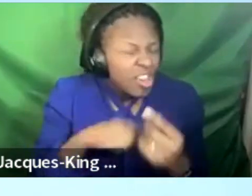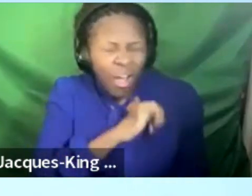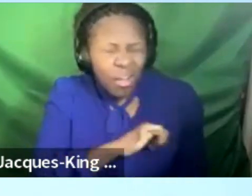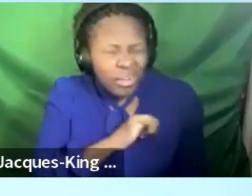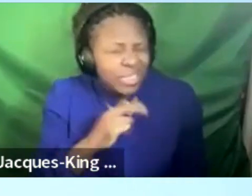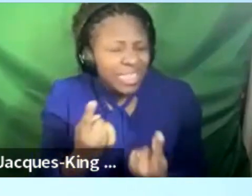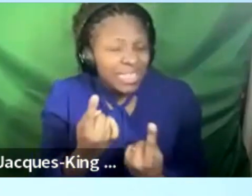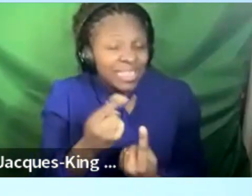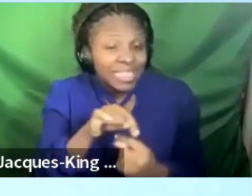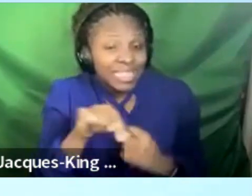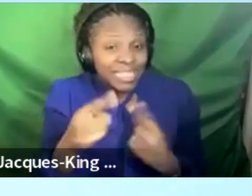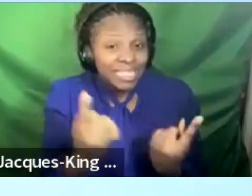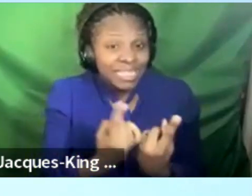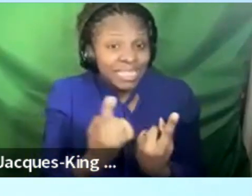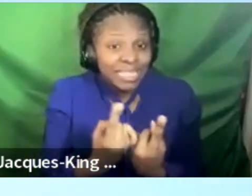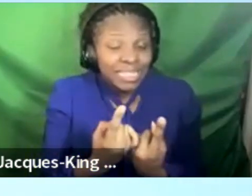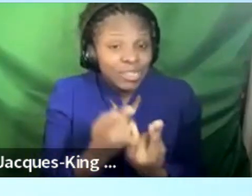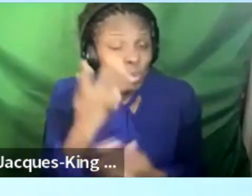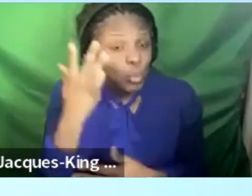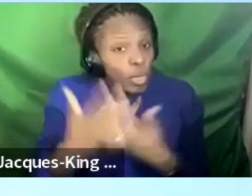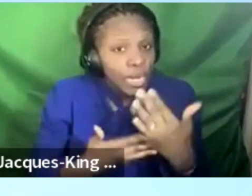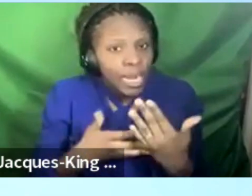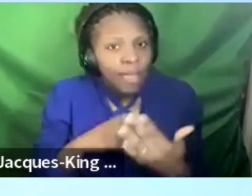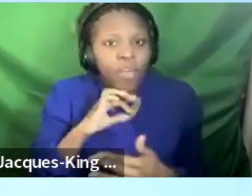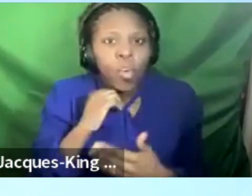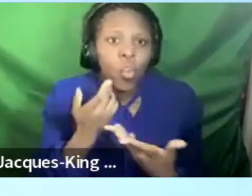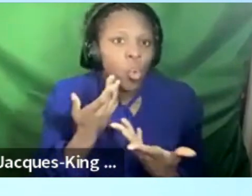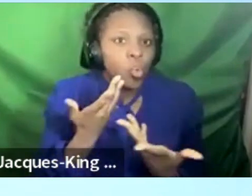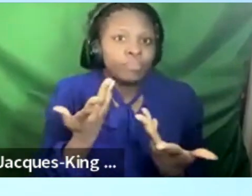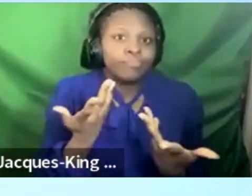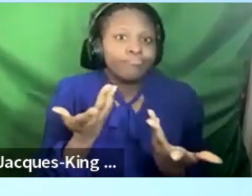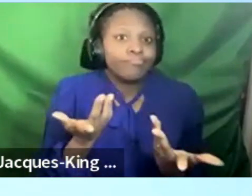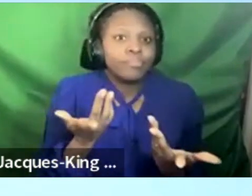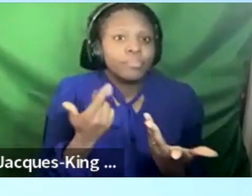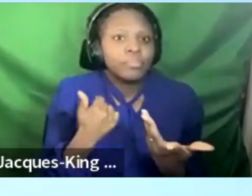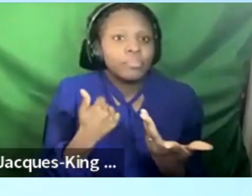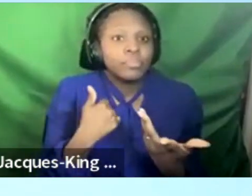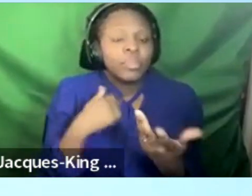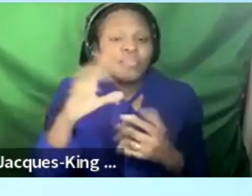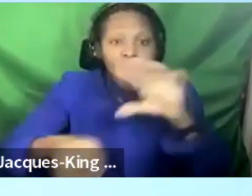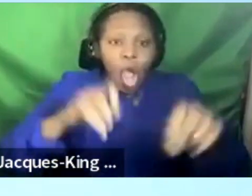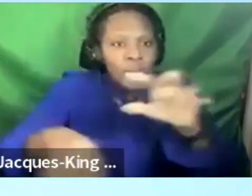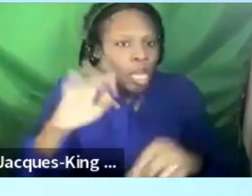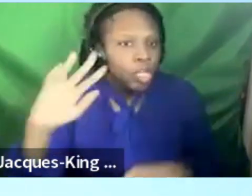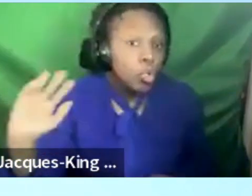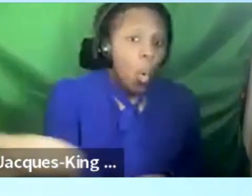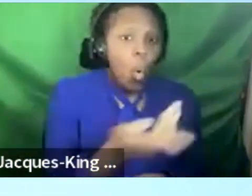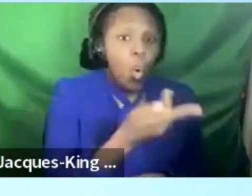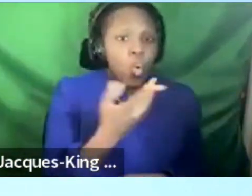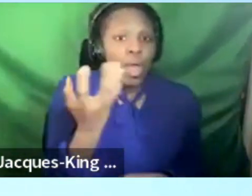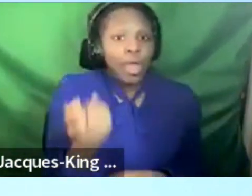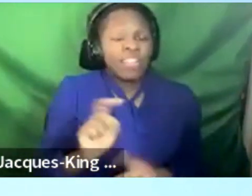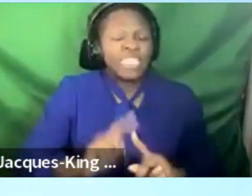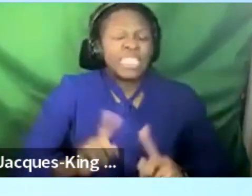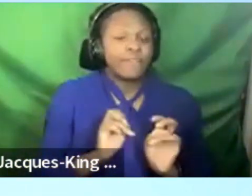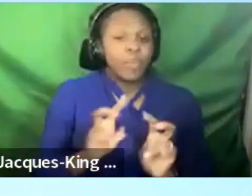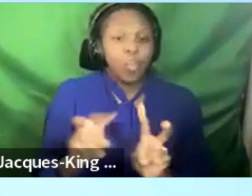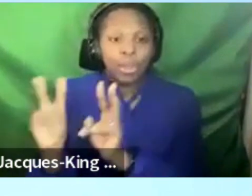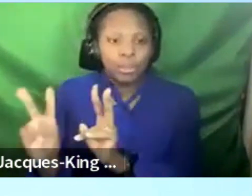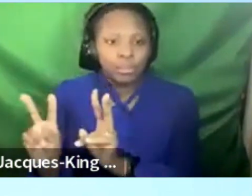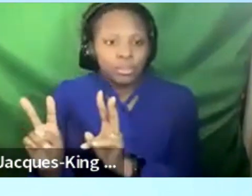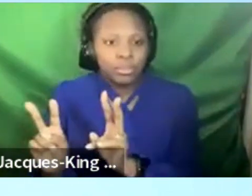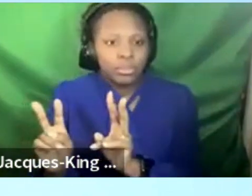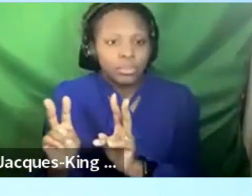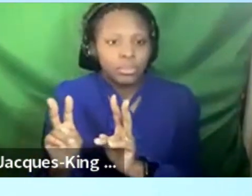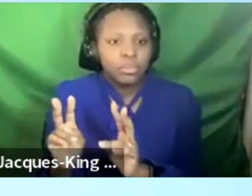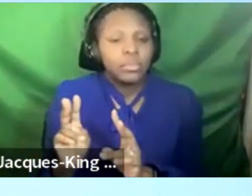and Twelfth Night and other plays. He talks about colonialism a lot and the colonialism of the